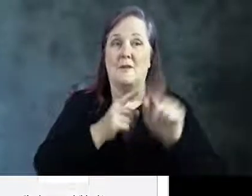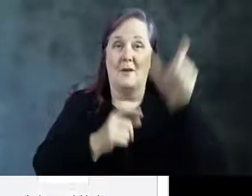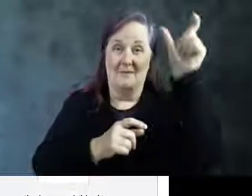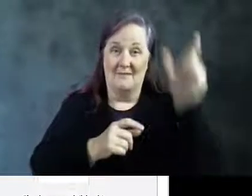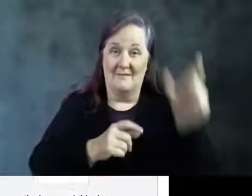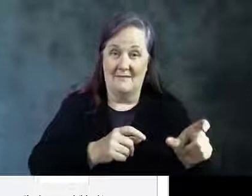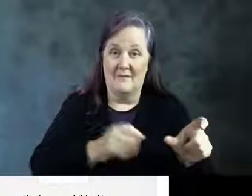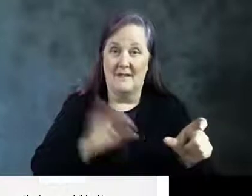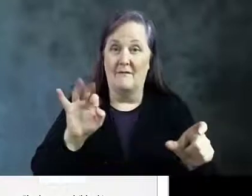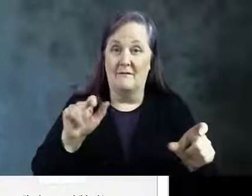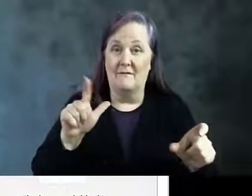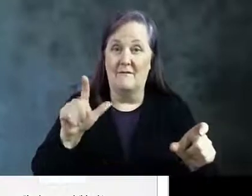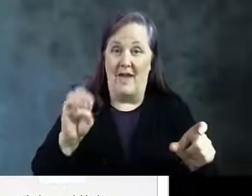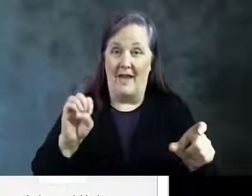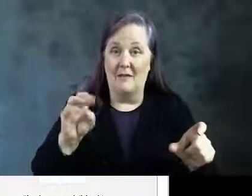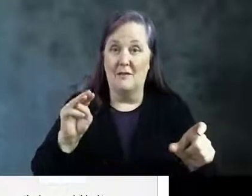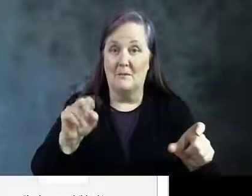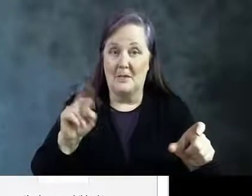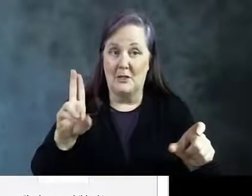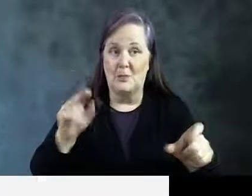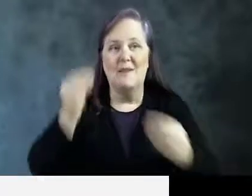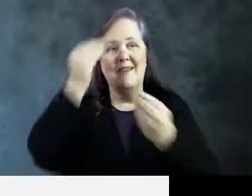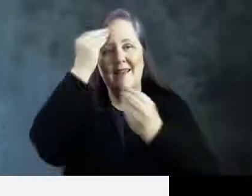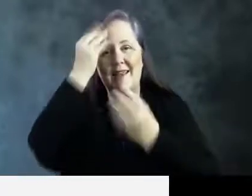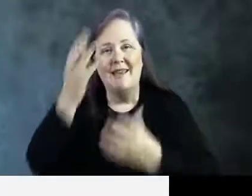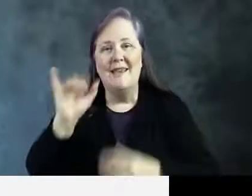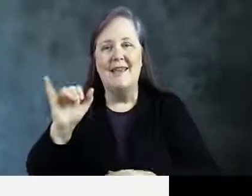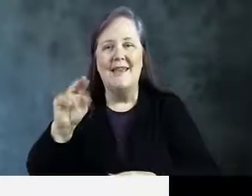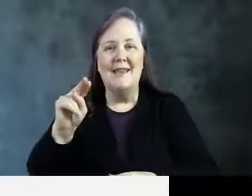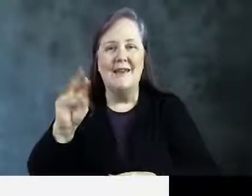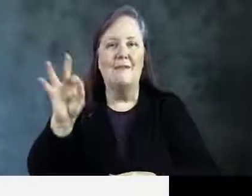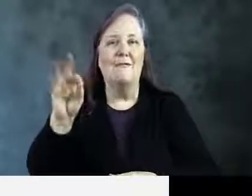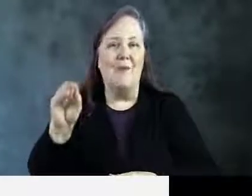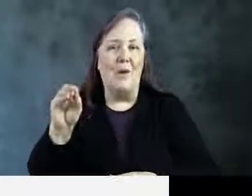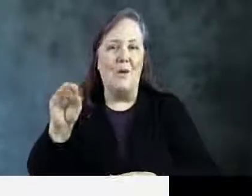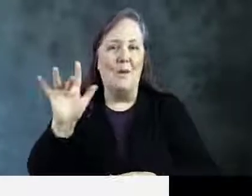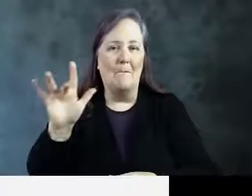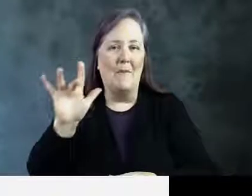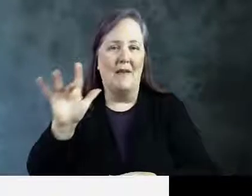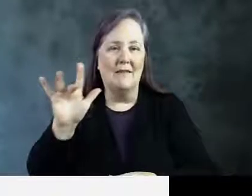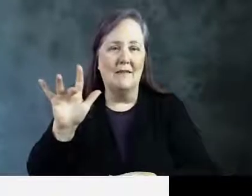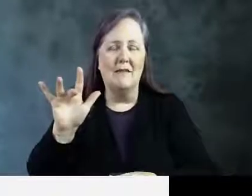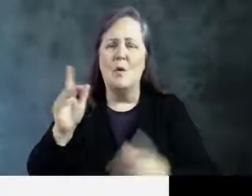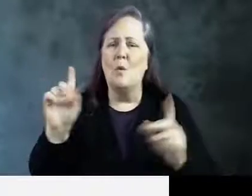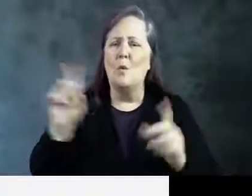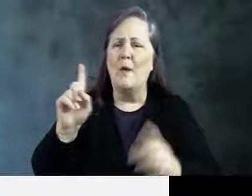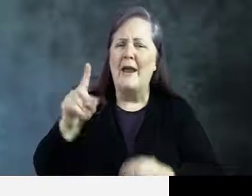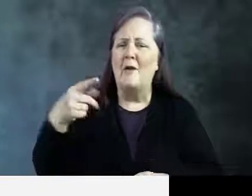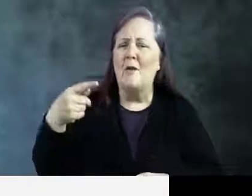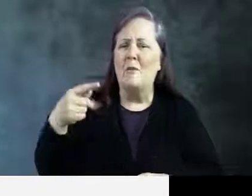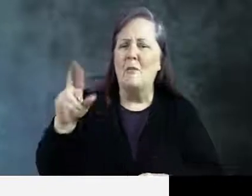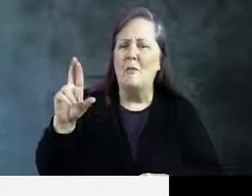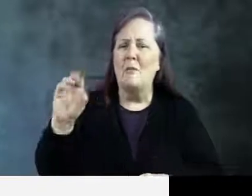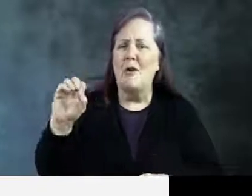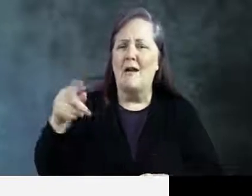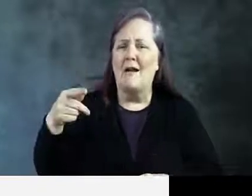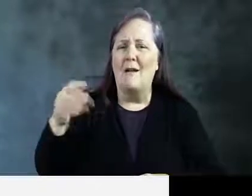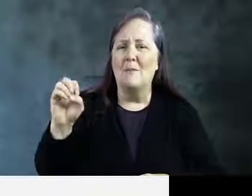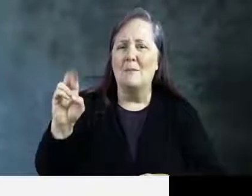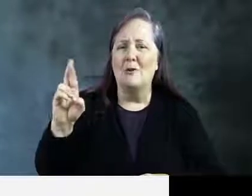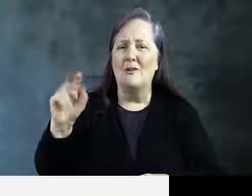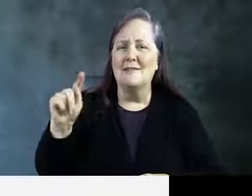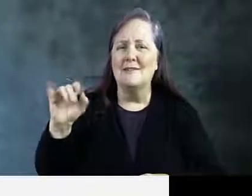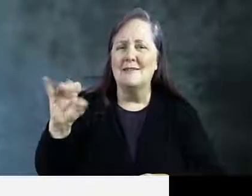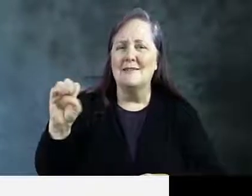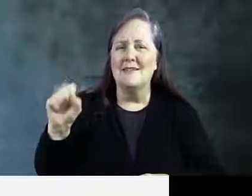menu, I'm going to select the Info button, and I'm looking for the Properties menu. It's on the right side of my screen here, and